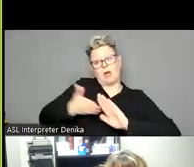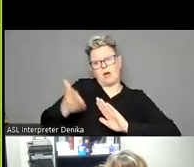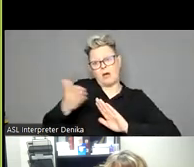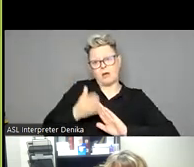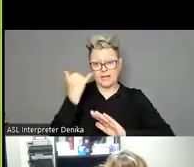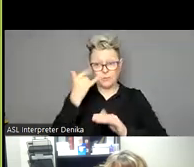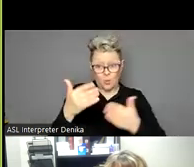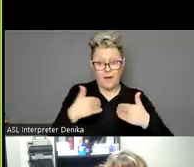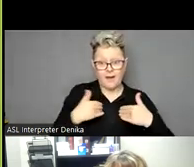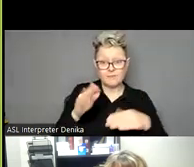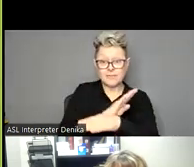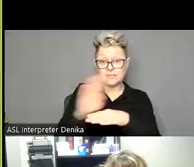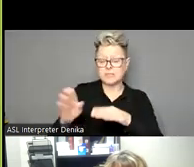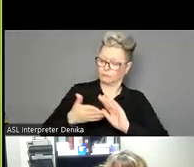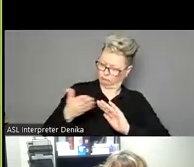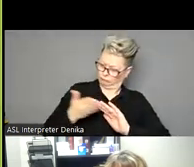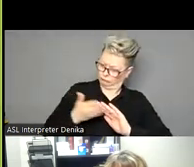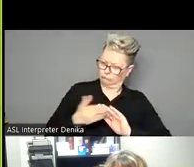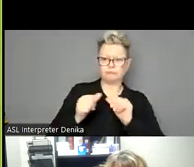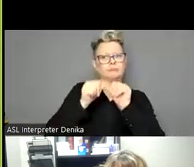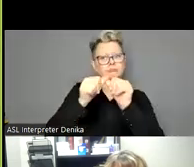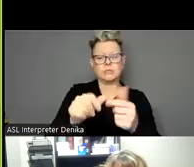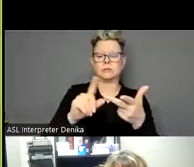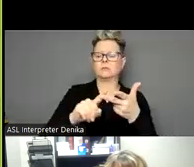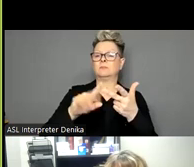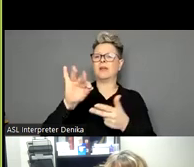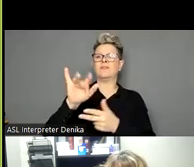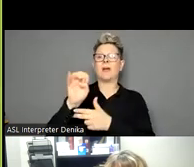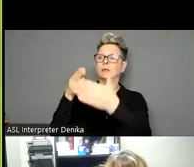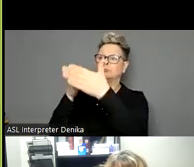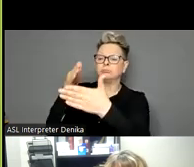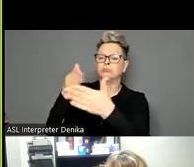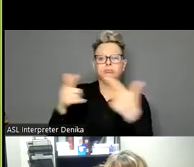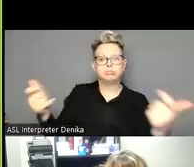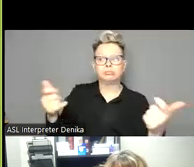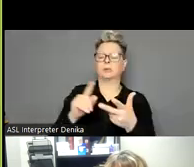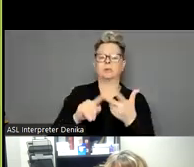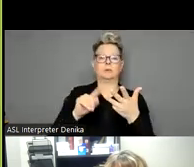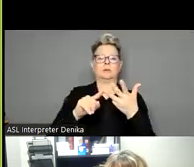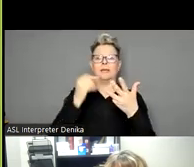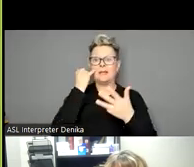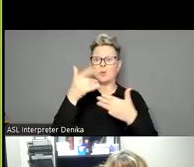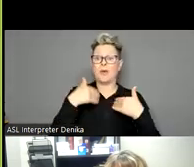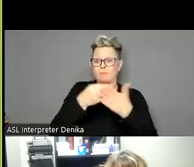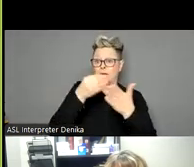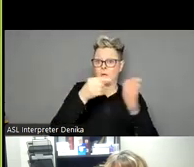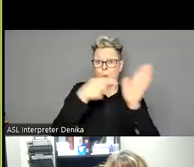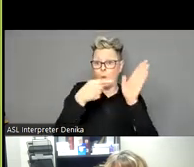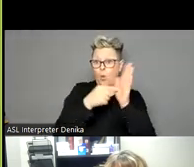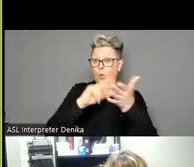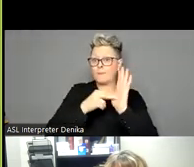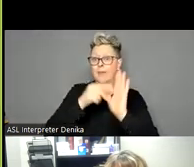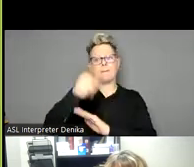one, and file lawsuits if they're necessary, to pay off your debts if you have them, okay?